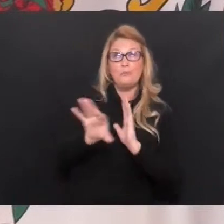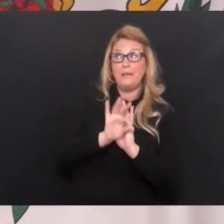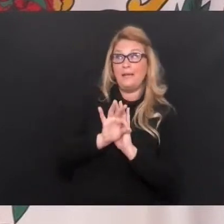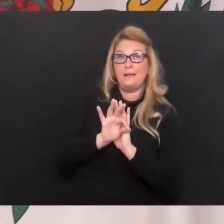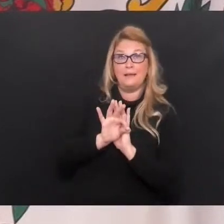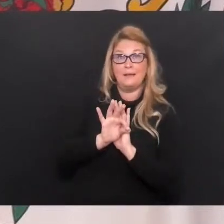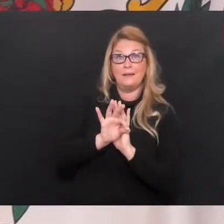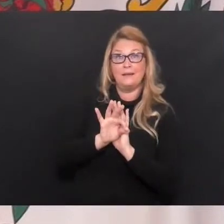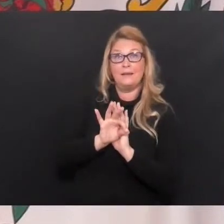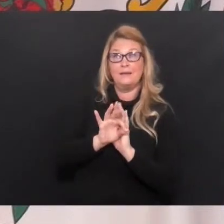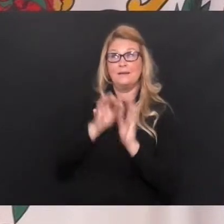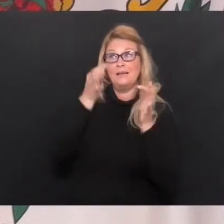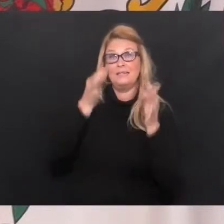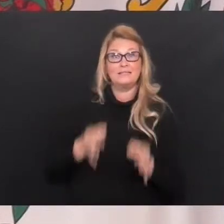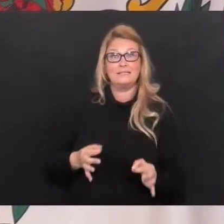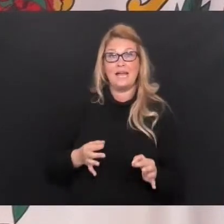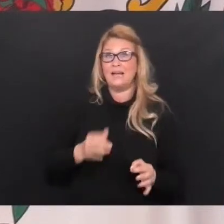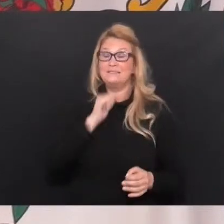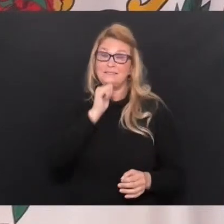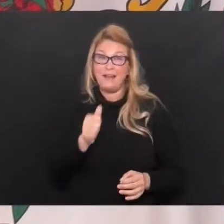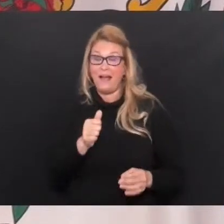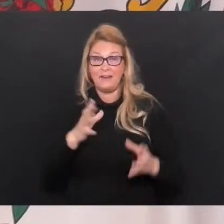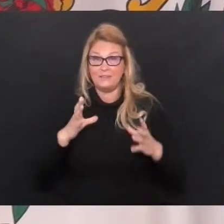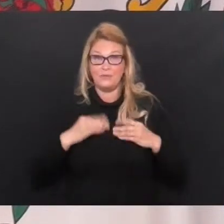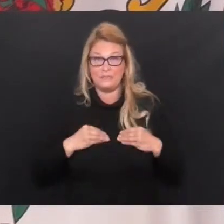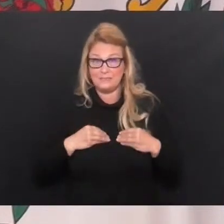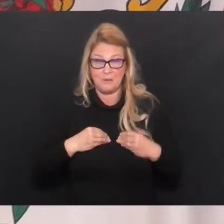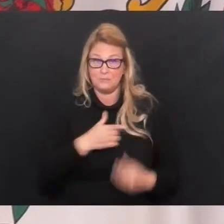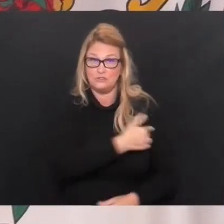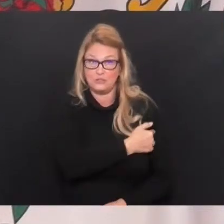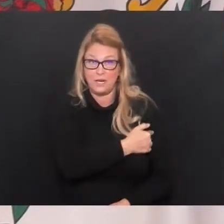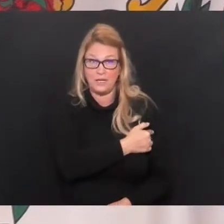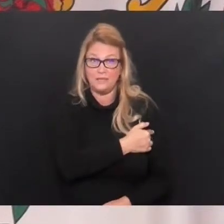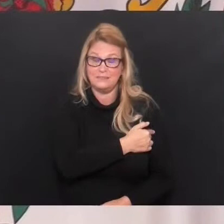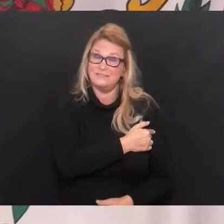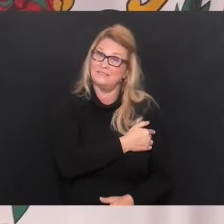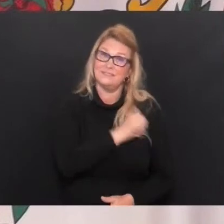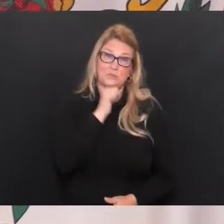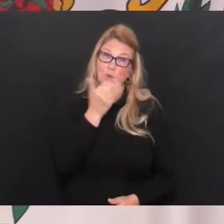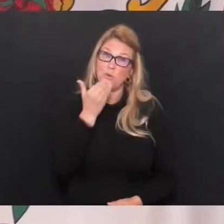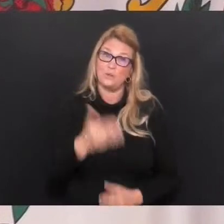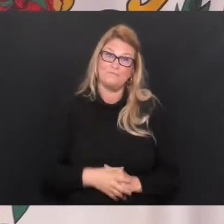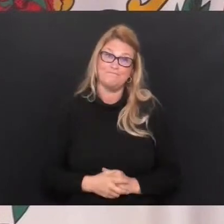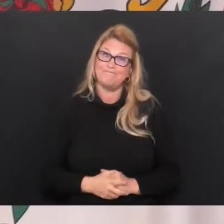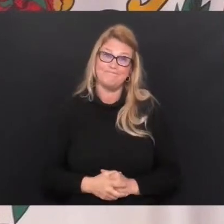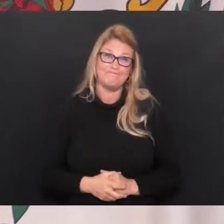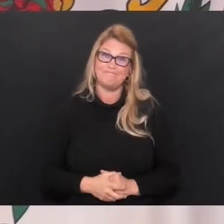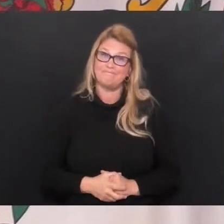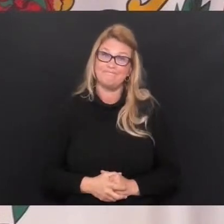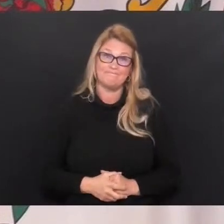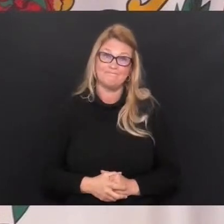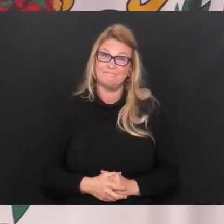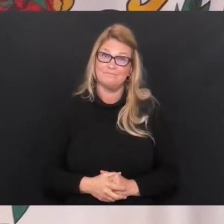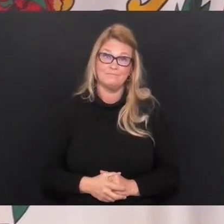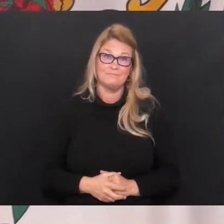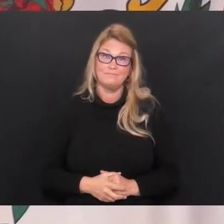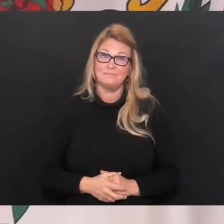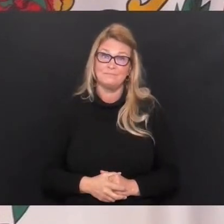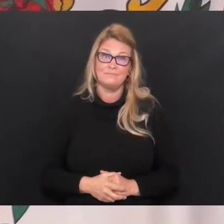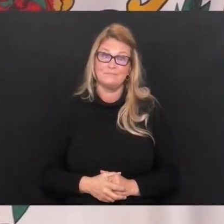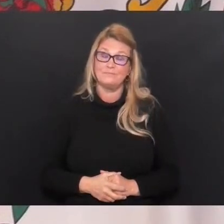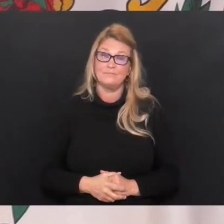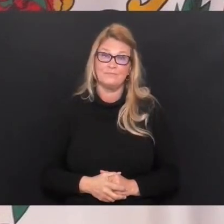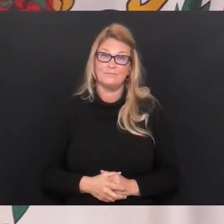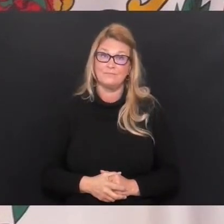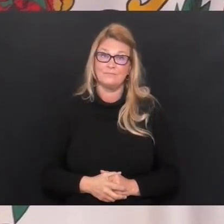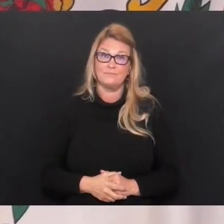not, the odds are really, really against you. The odds are astronomical